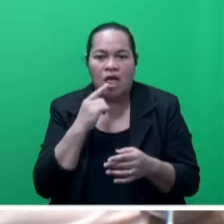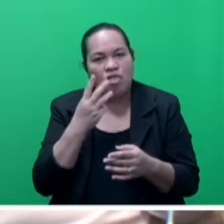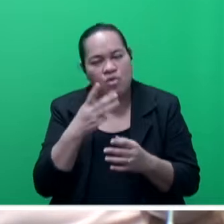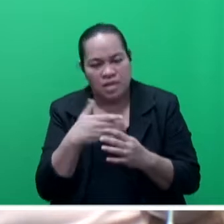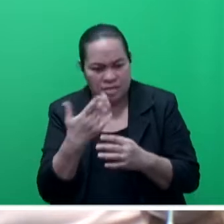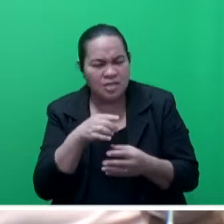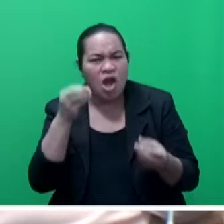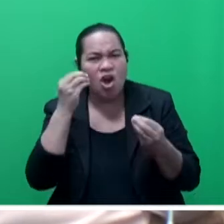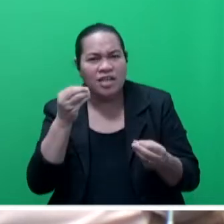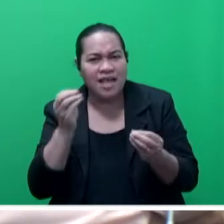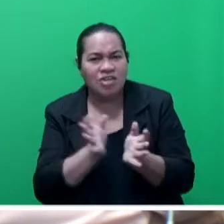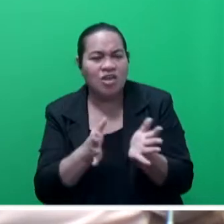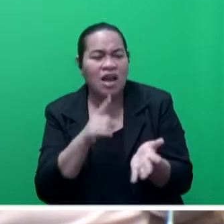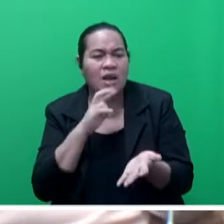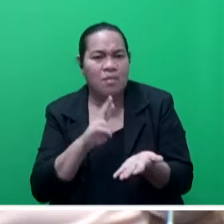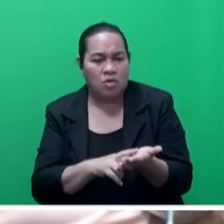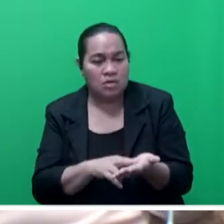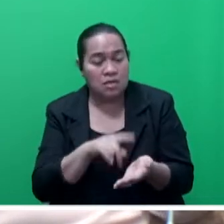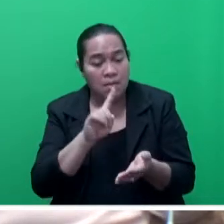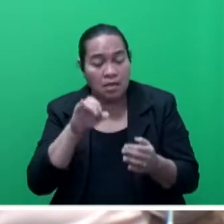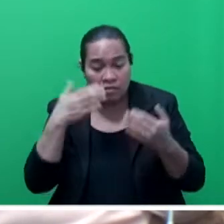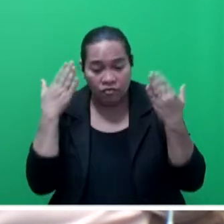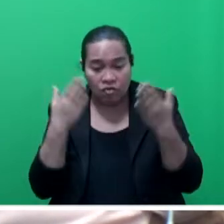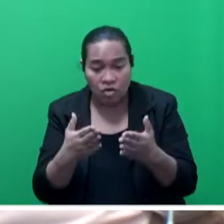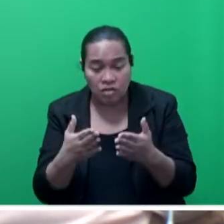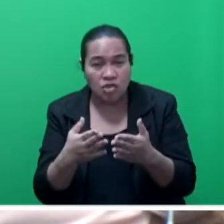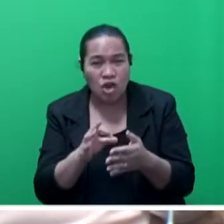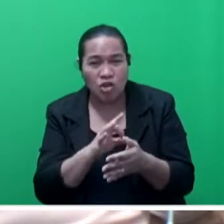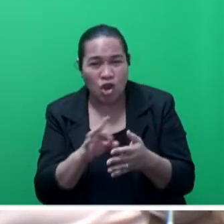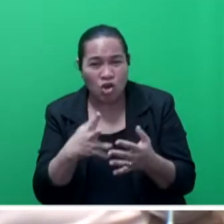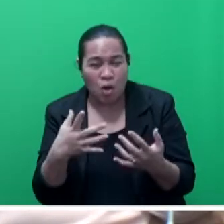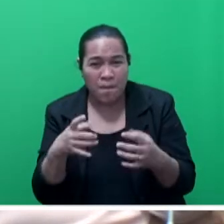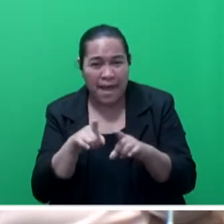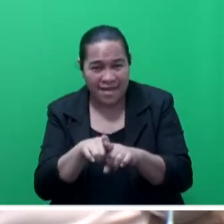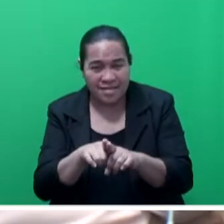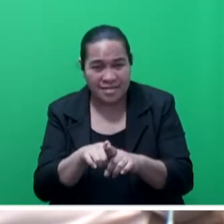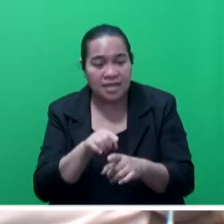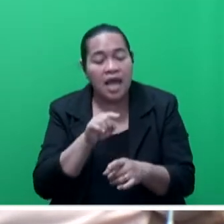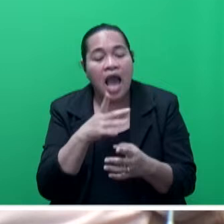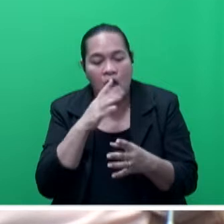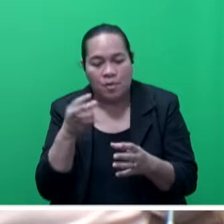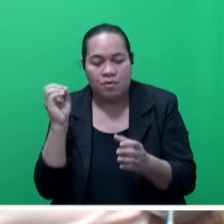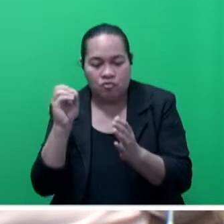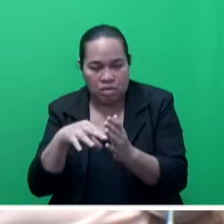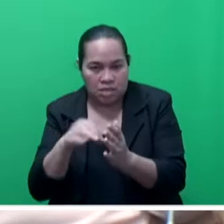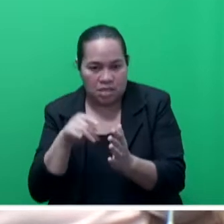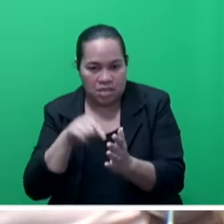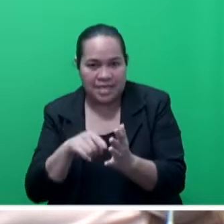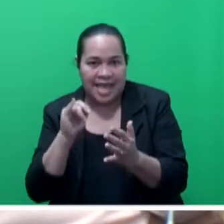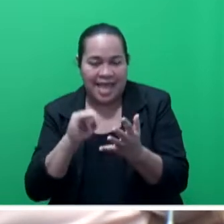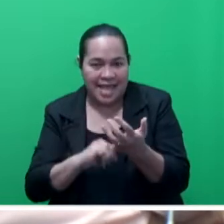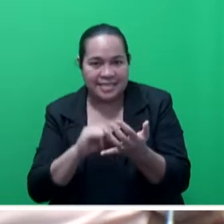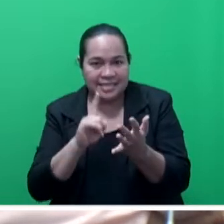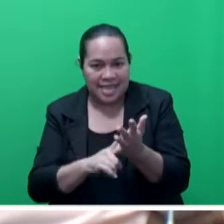General's report. Attention needs to be given to non-compliance and how this will be captured in the SLA. Given that there is